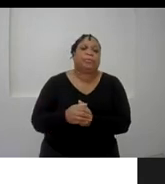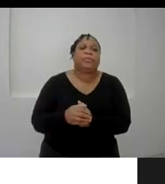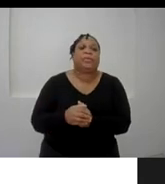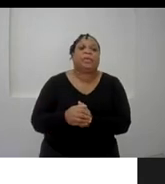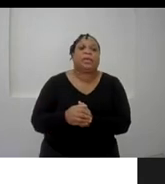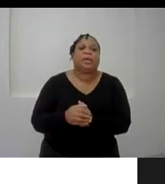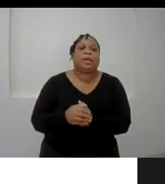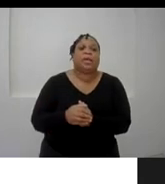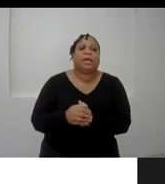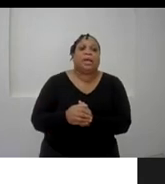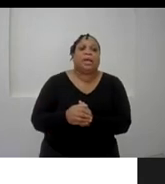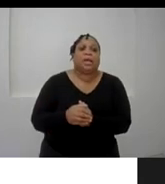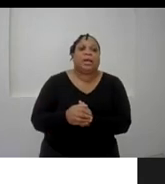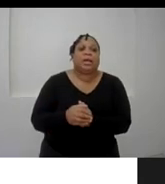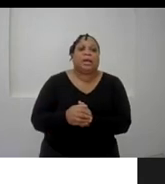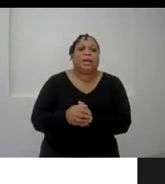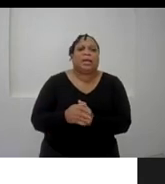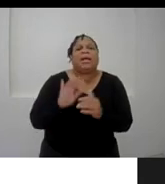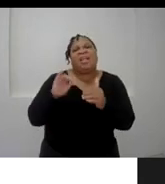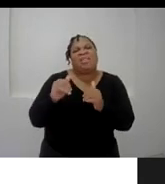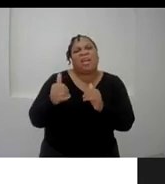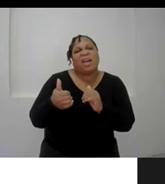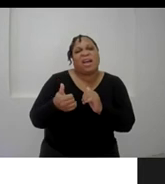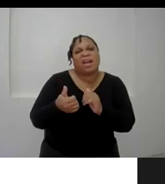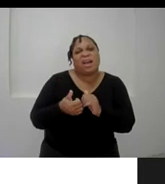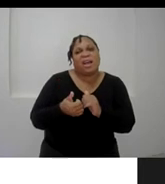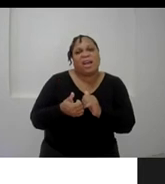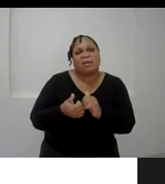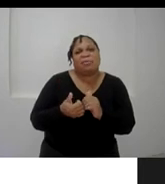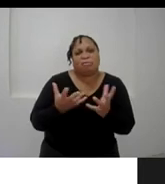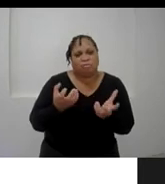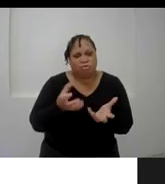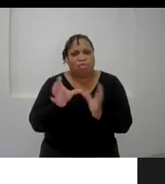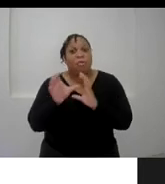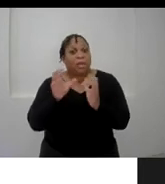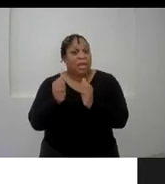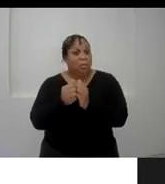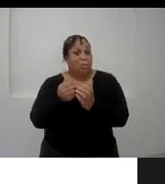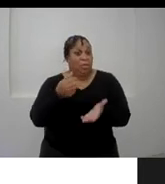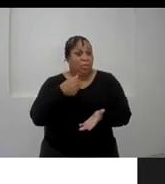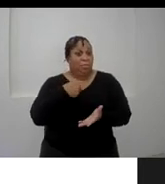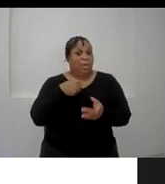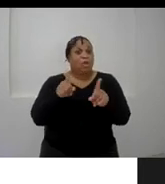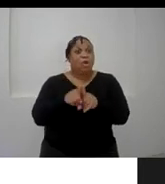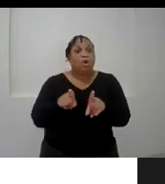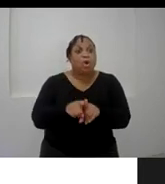That was how I like you to communicate with me, but there's also how